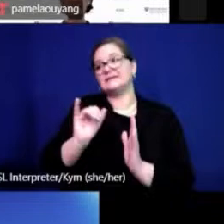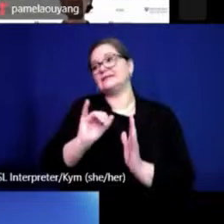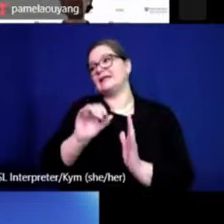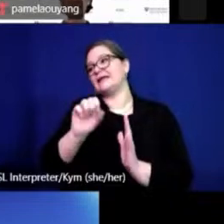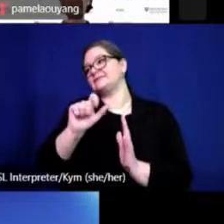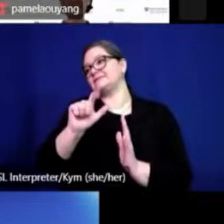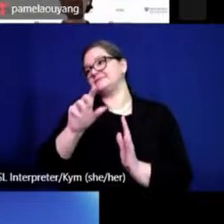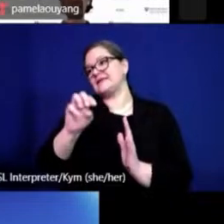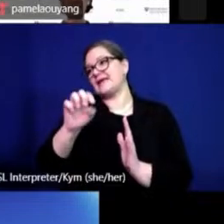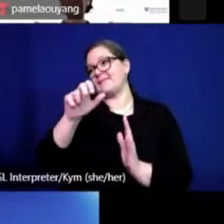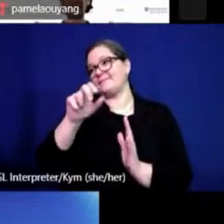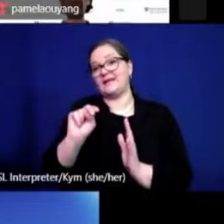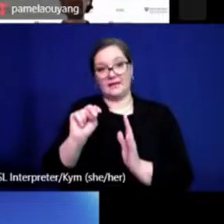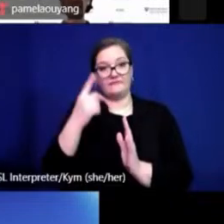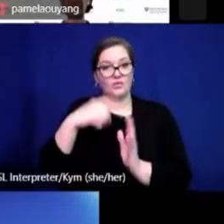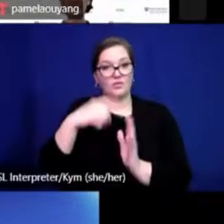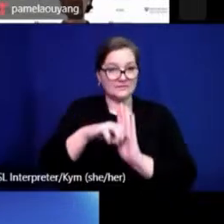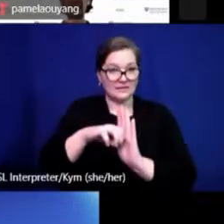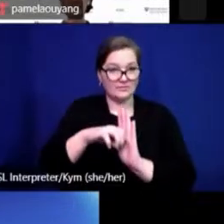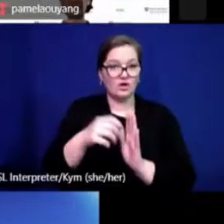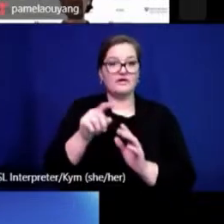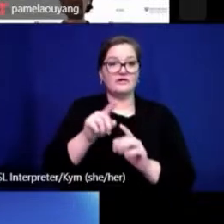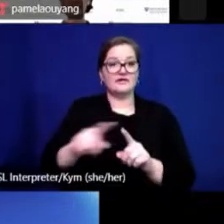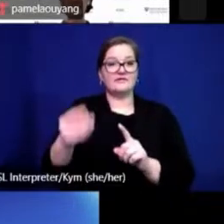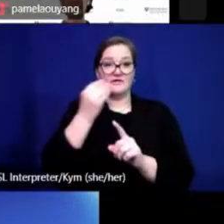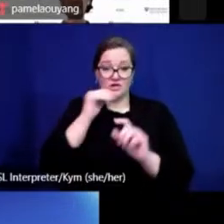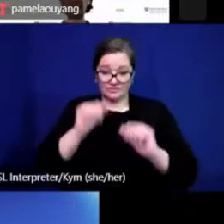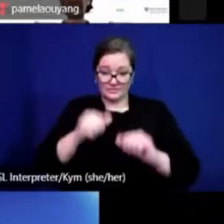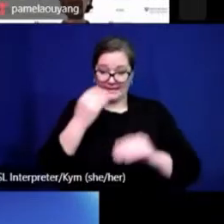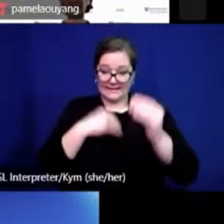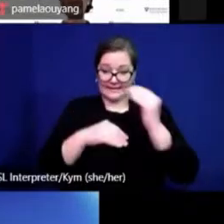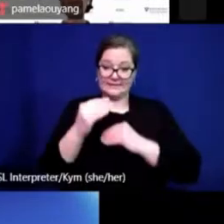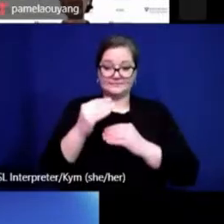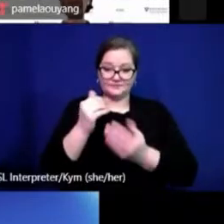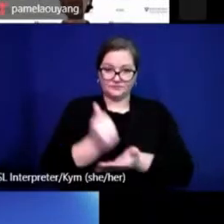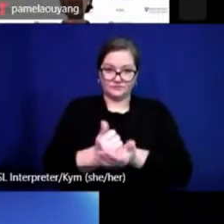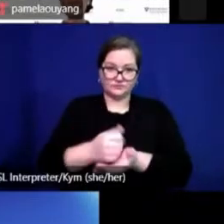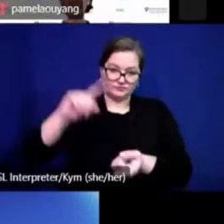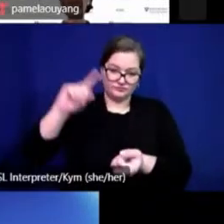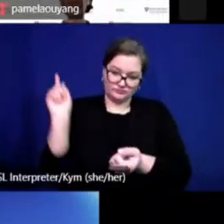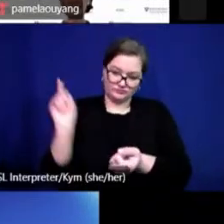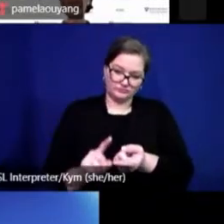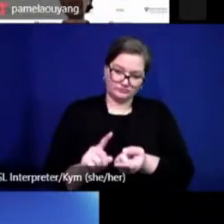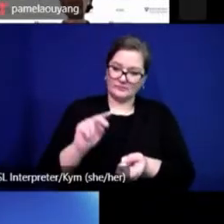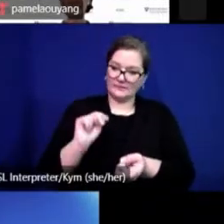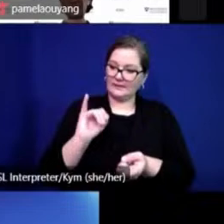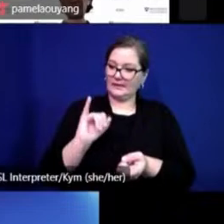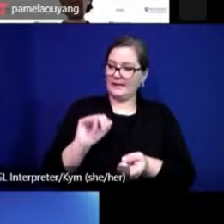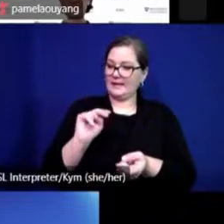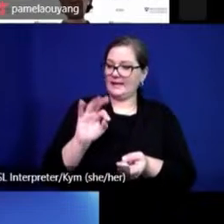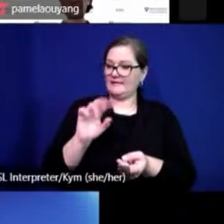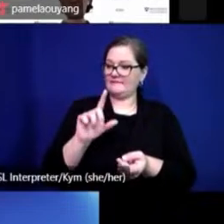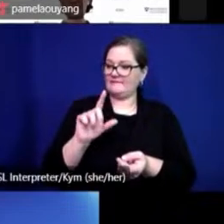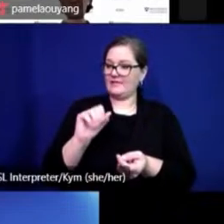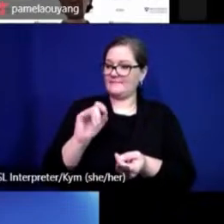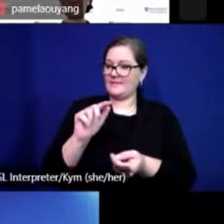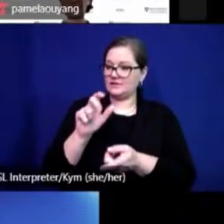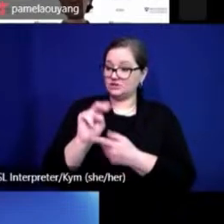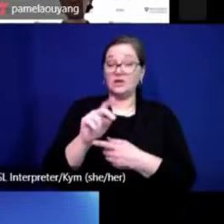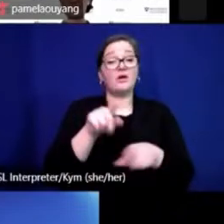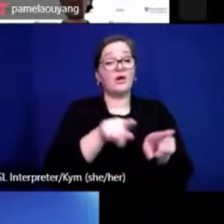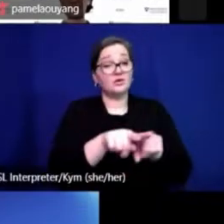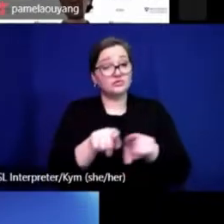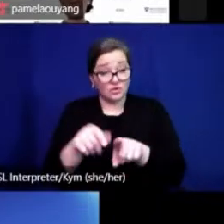salmon, for example, of foods that you can eat to help reduce inflammation. And then, of course, there are foods